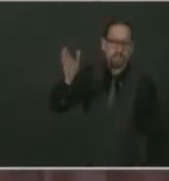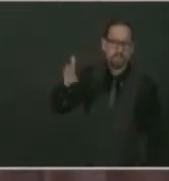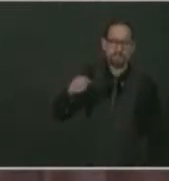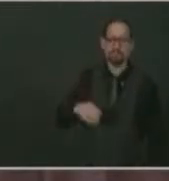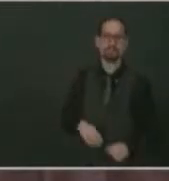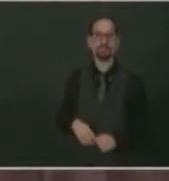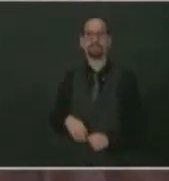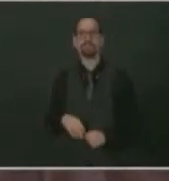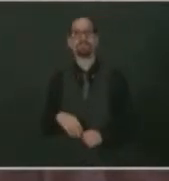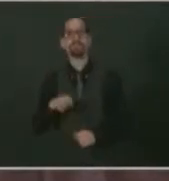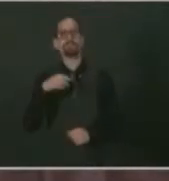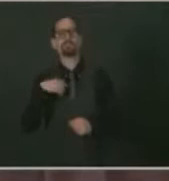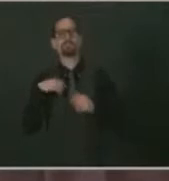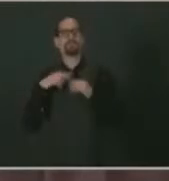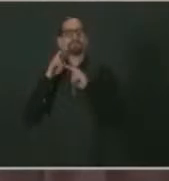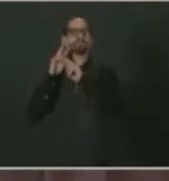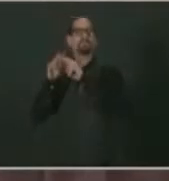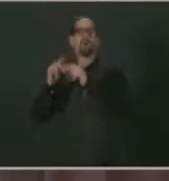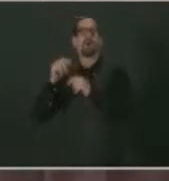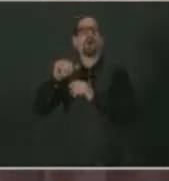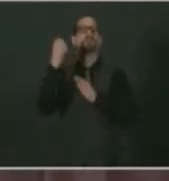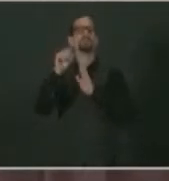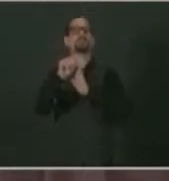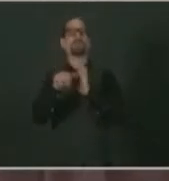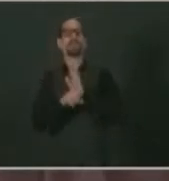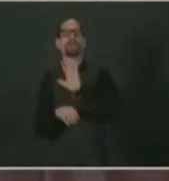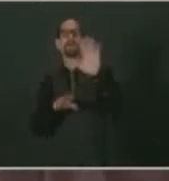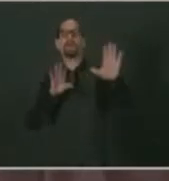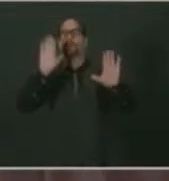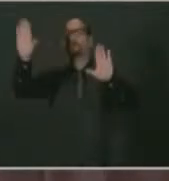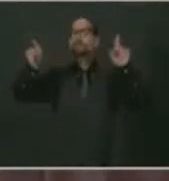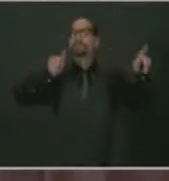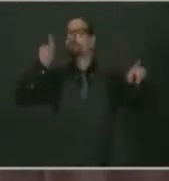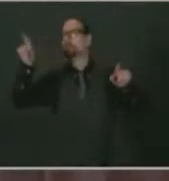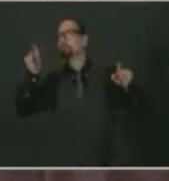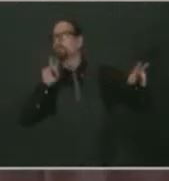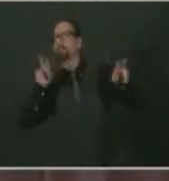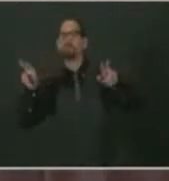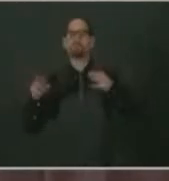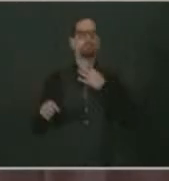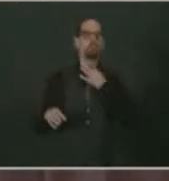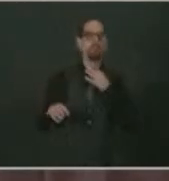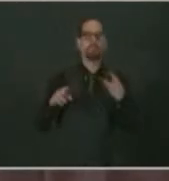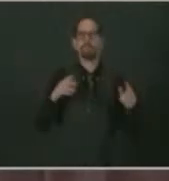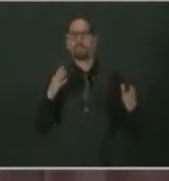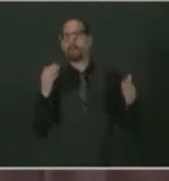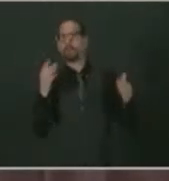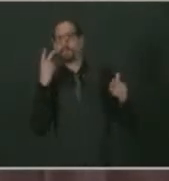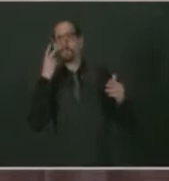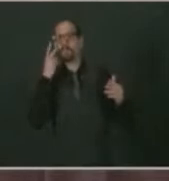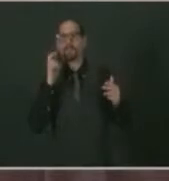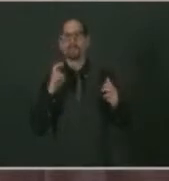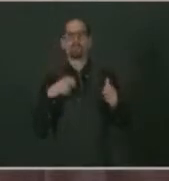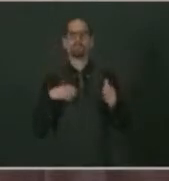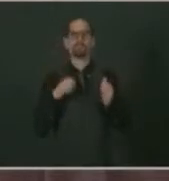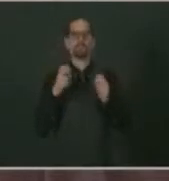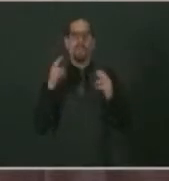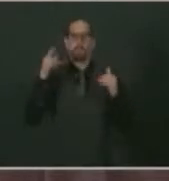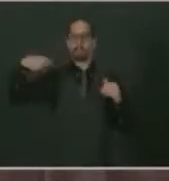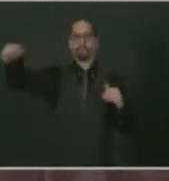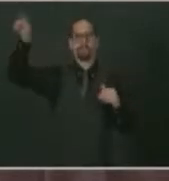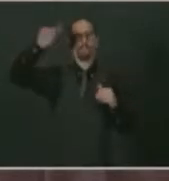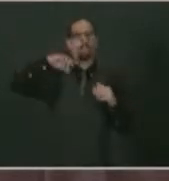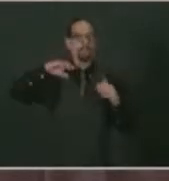happening in the other states, and hopefully they're keeping pace with us on vaccination and other things that we're doing. And if they are, we're going to be